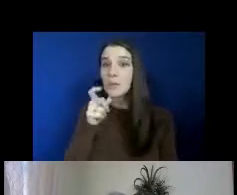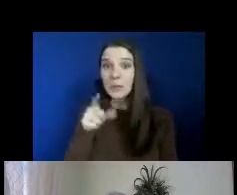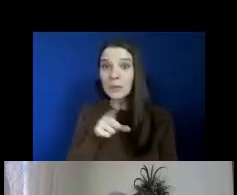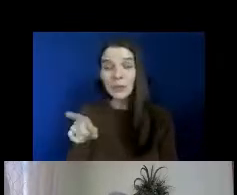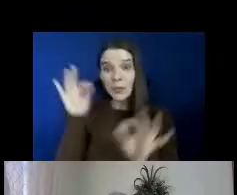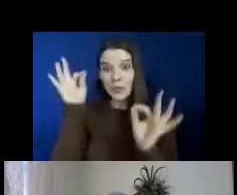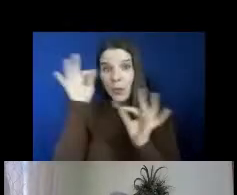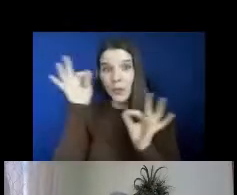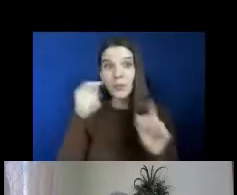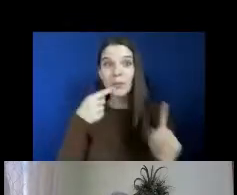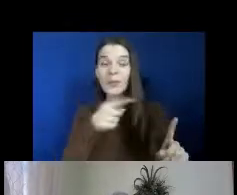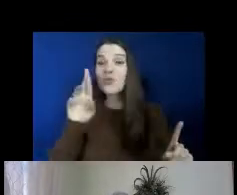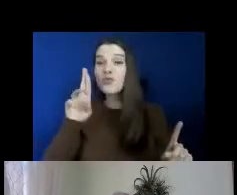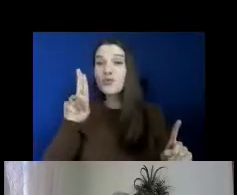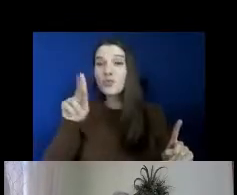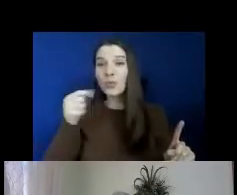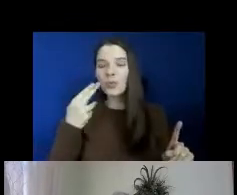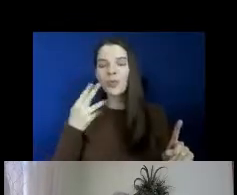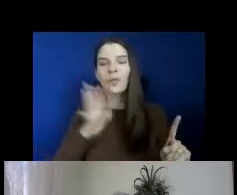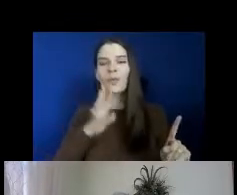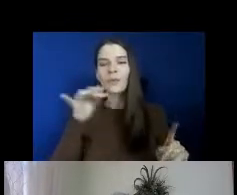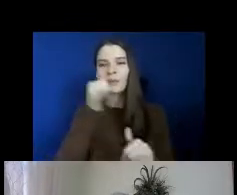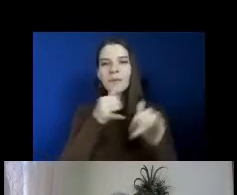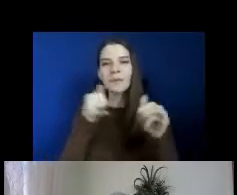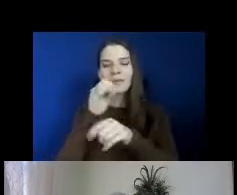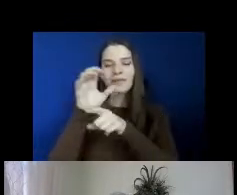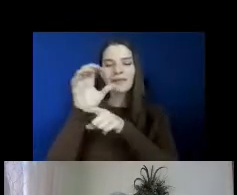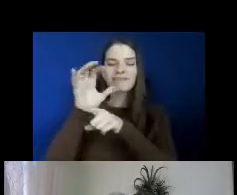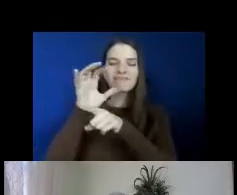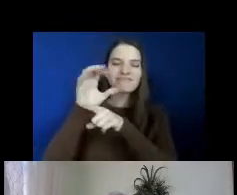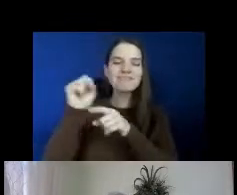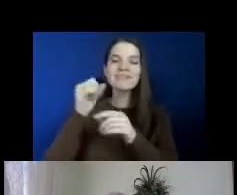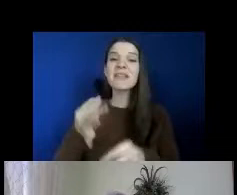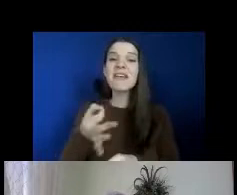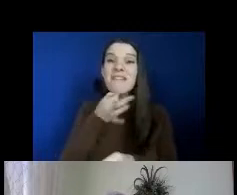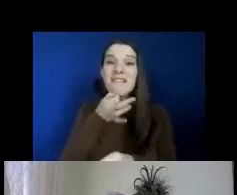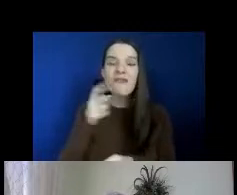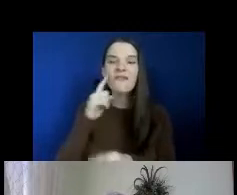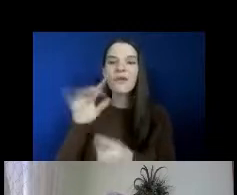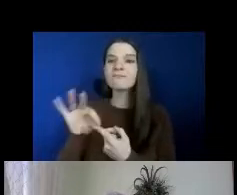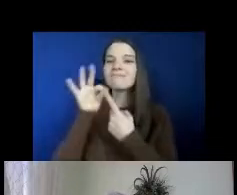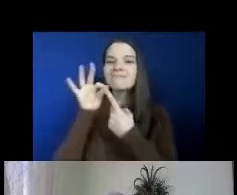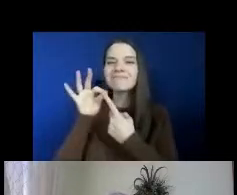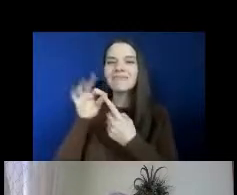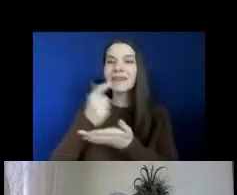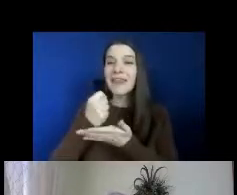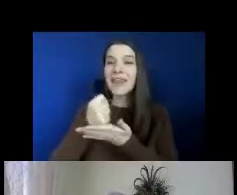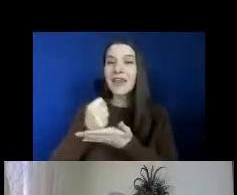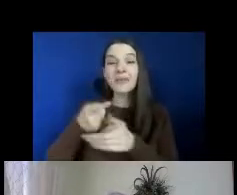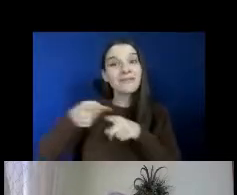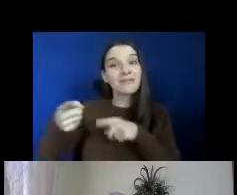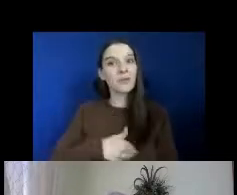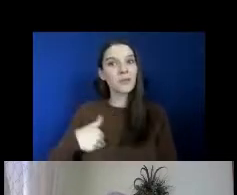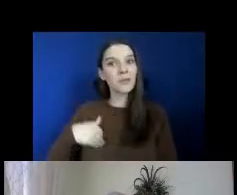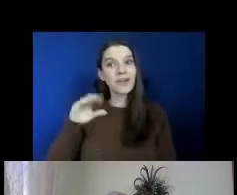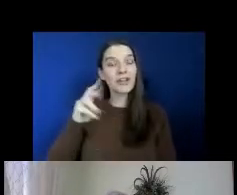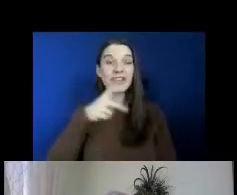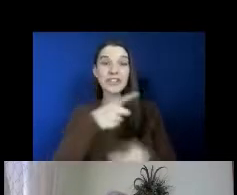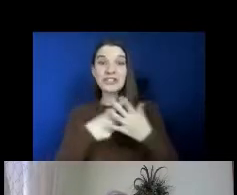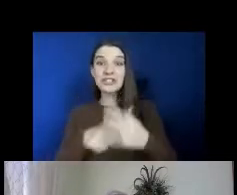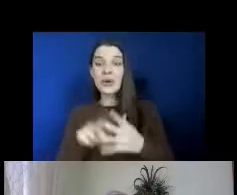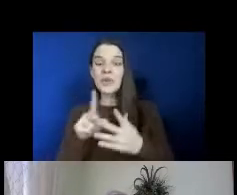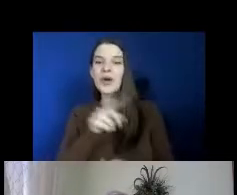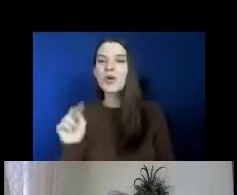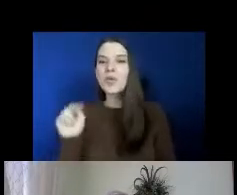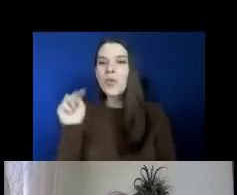don't know, Ruth is an unbelievable expert in novel therapies for breast cancer. And this actually started when she was at